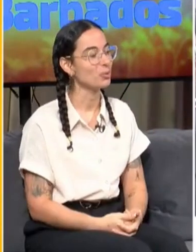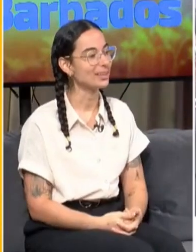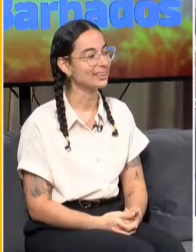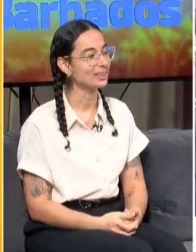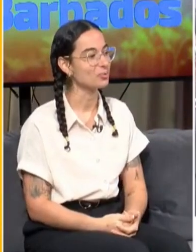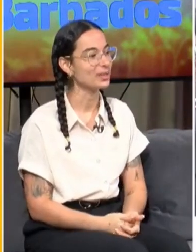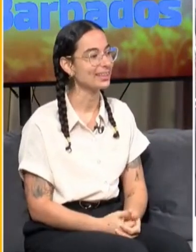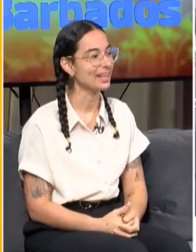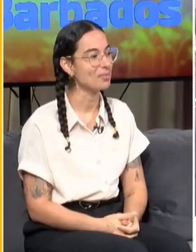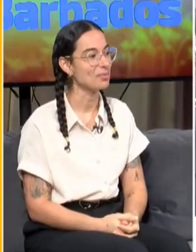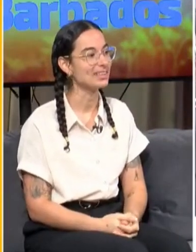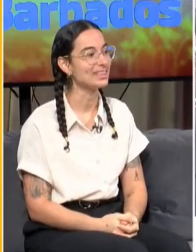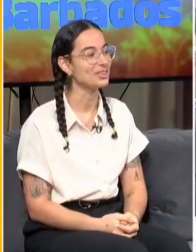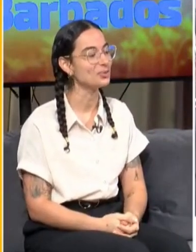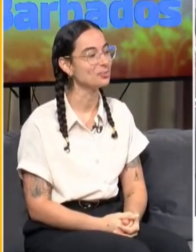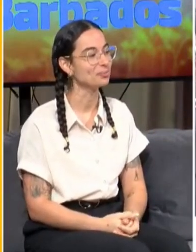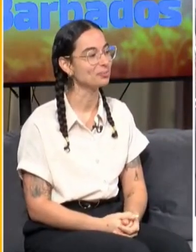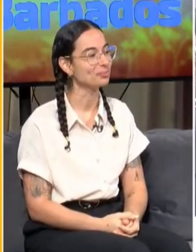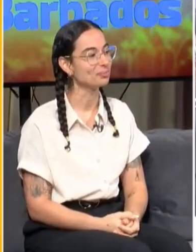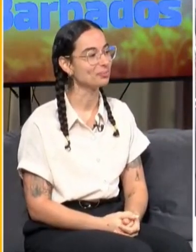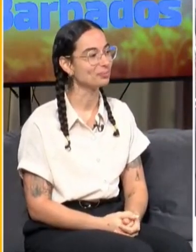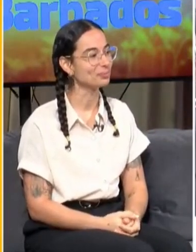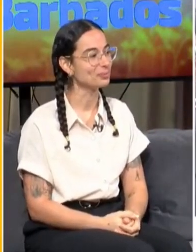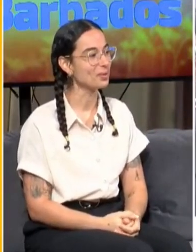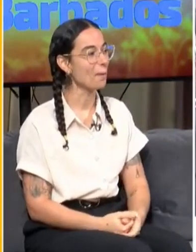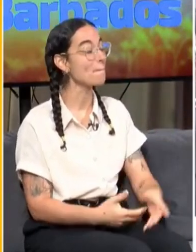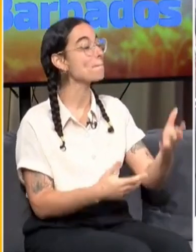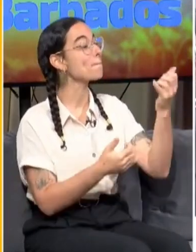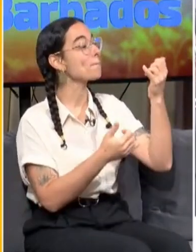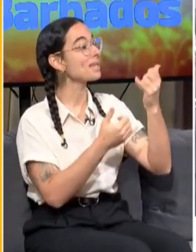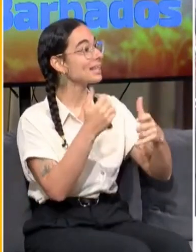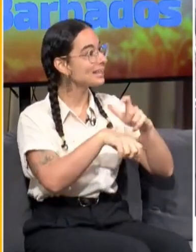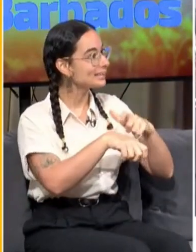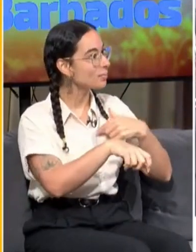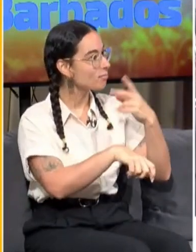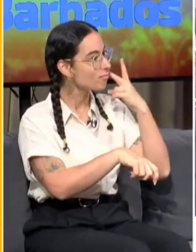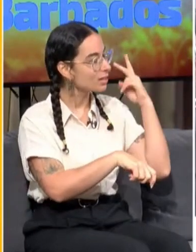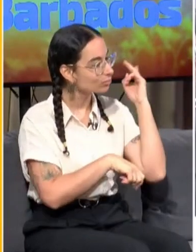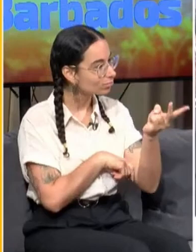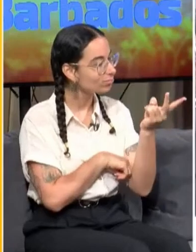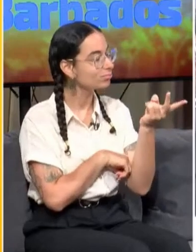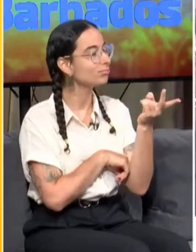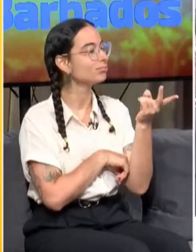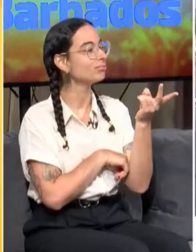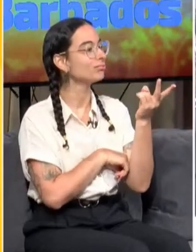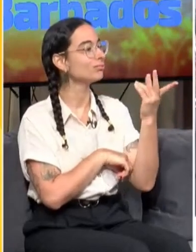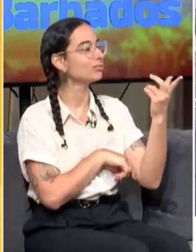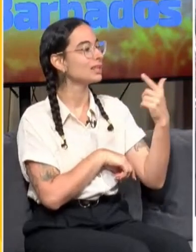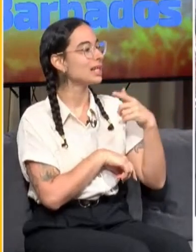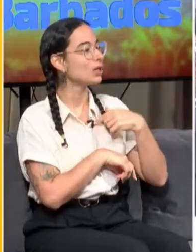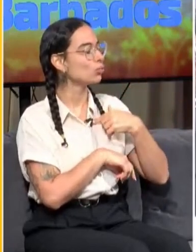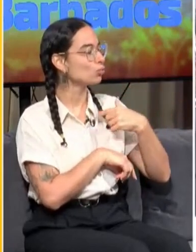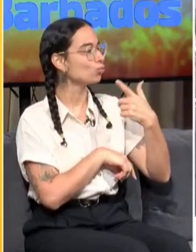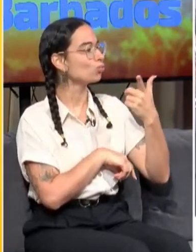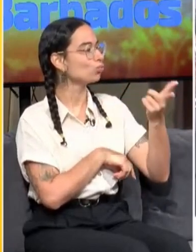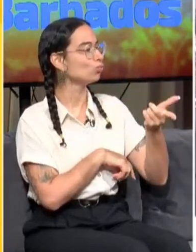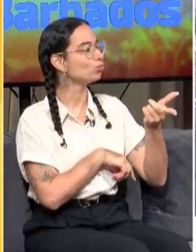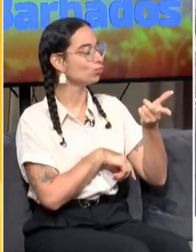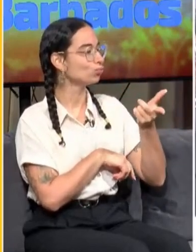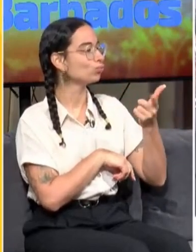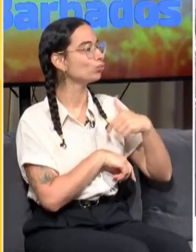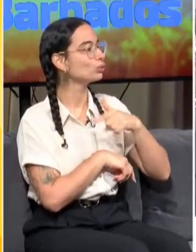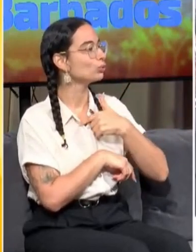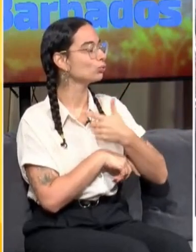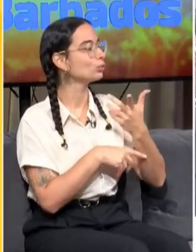Good morning. Good morning. I'm happy to see you too. Last time I saw you, we were actually making some public